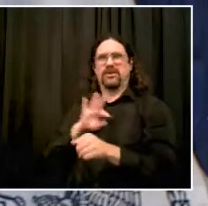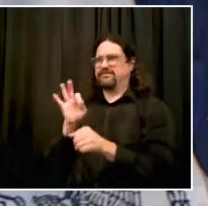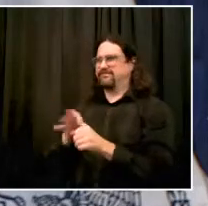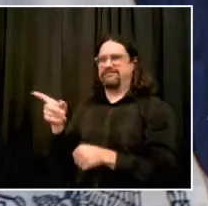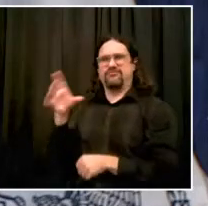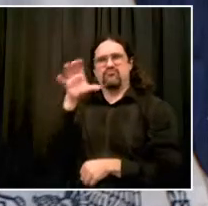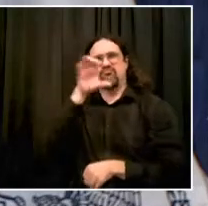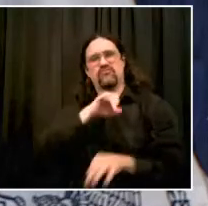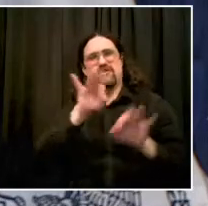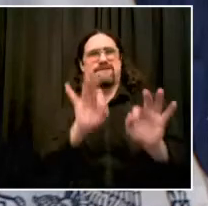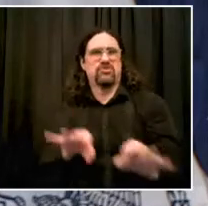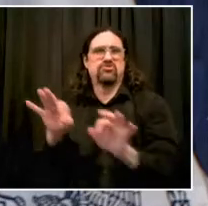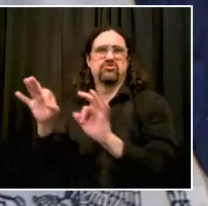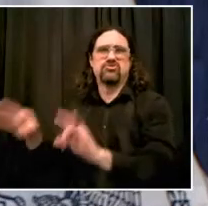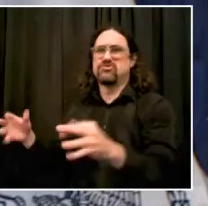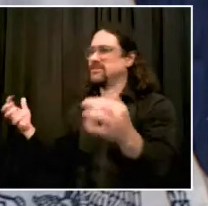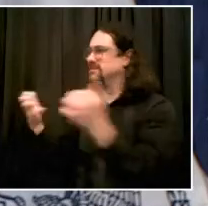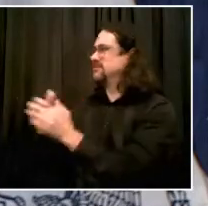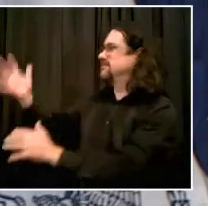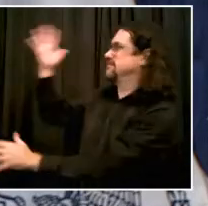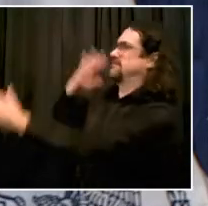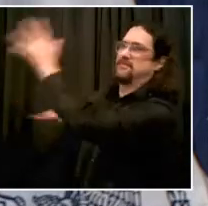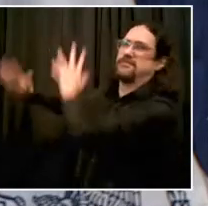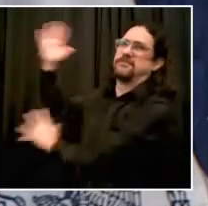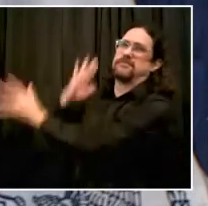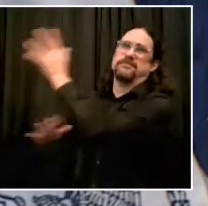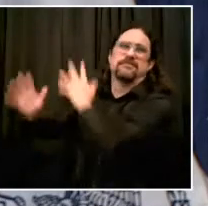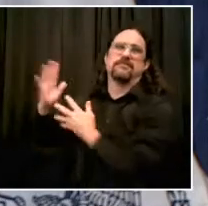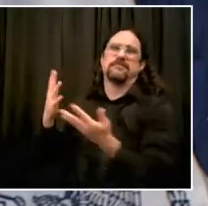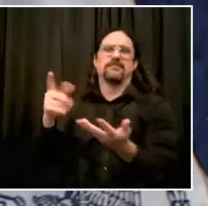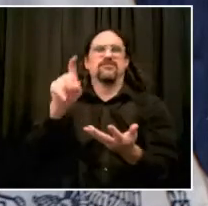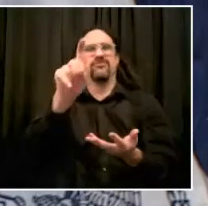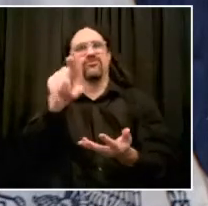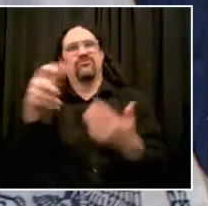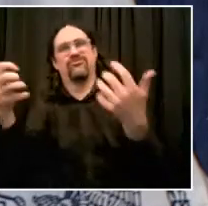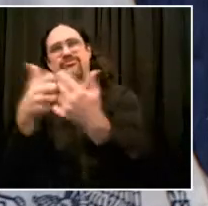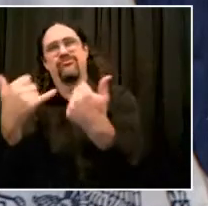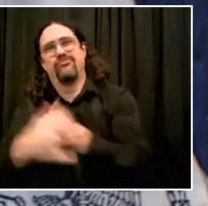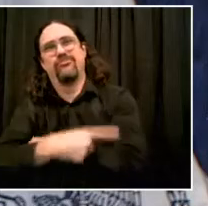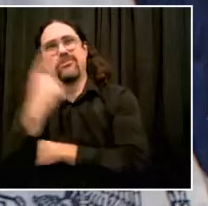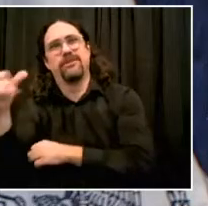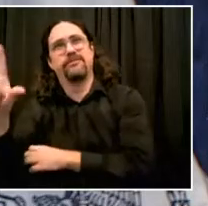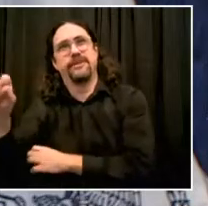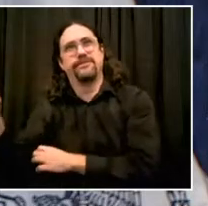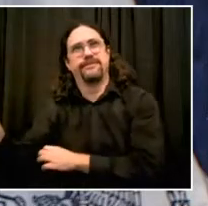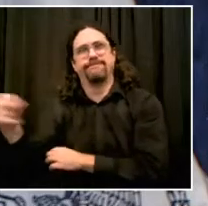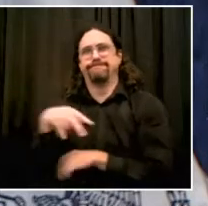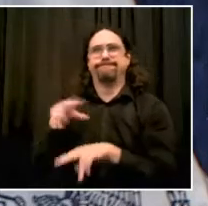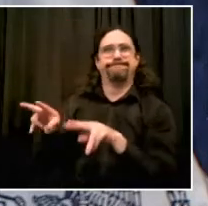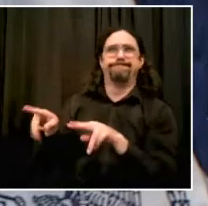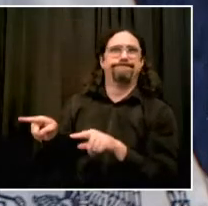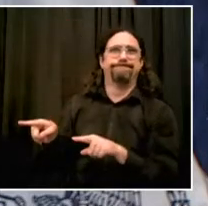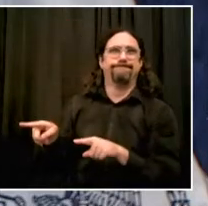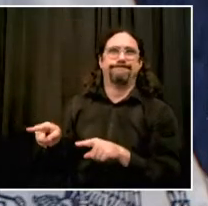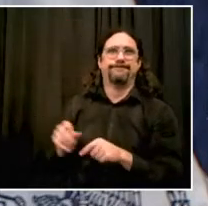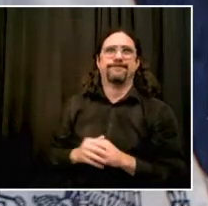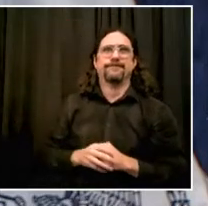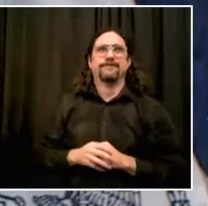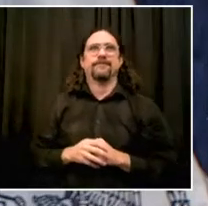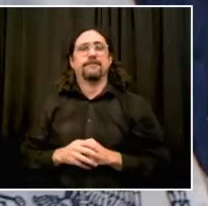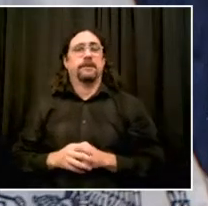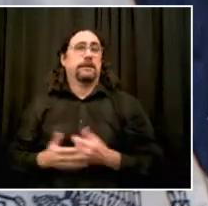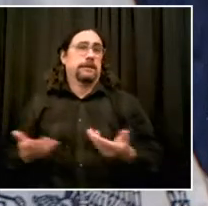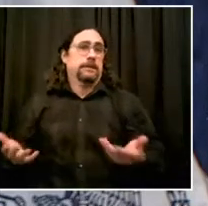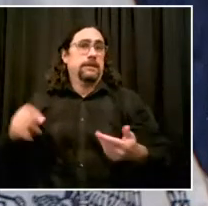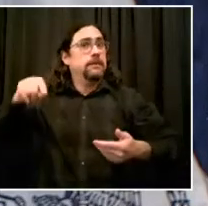certain they can learn from this and be prepared for the general election. 3 months is a long time. You know, there are